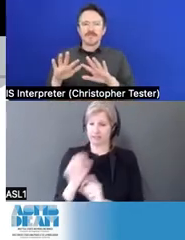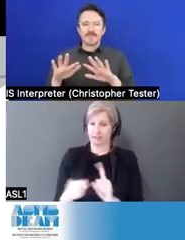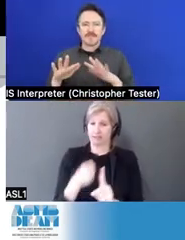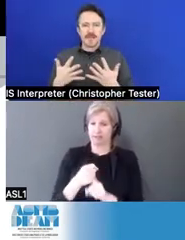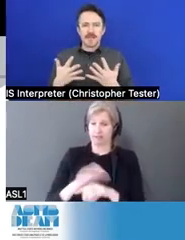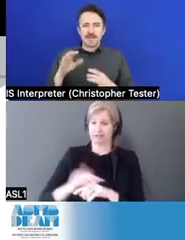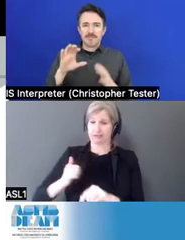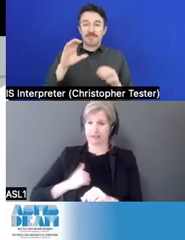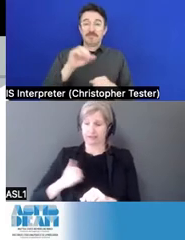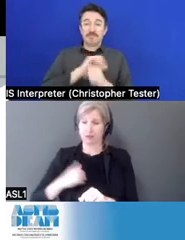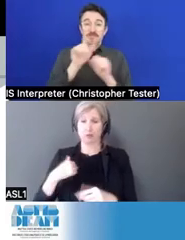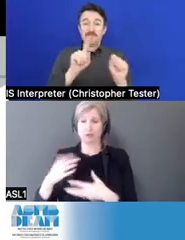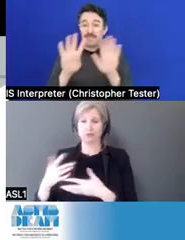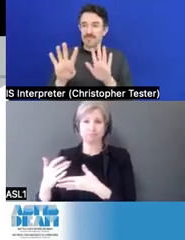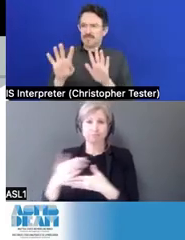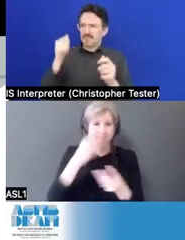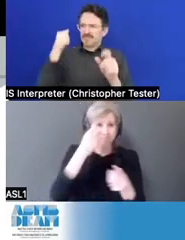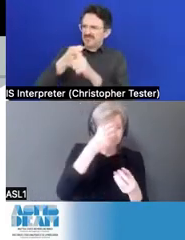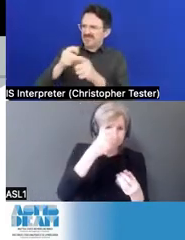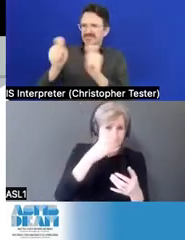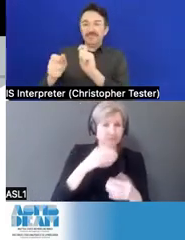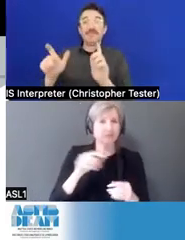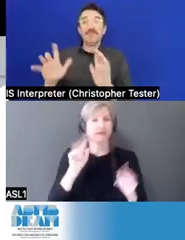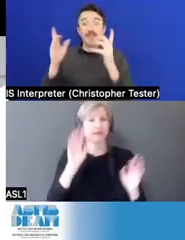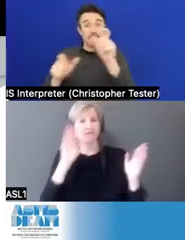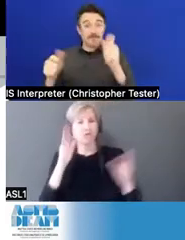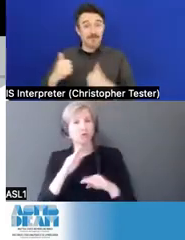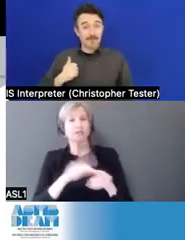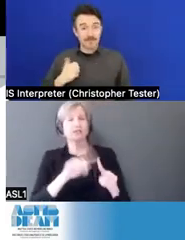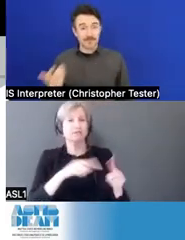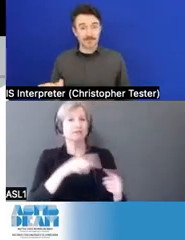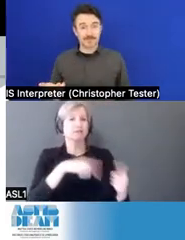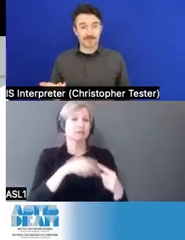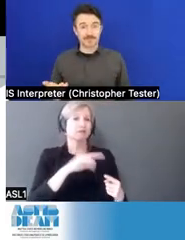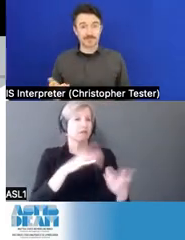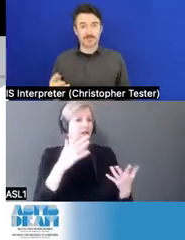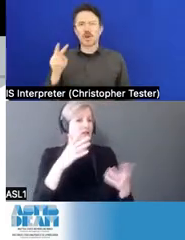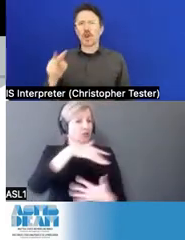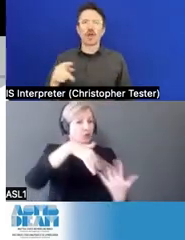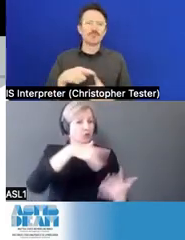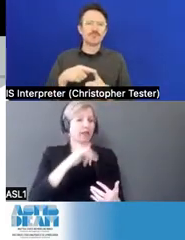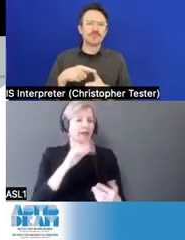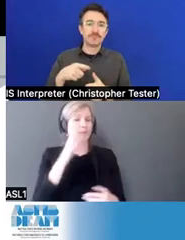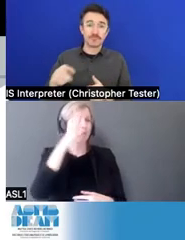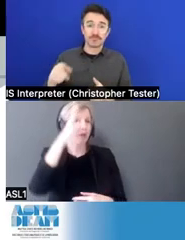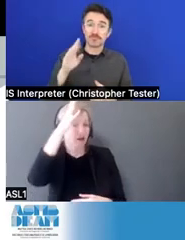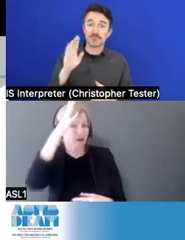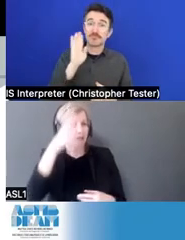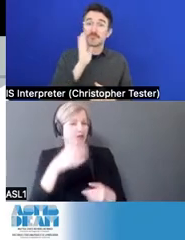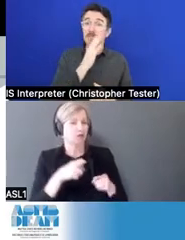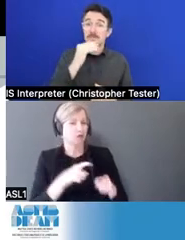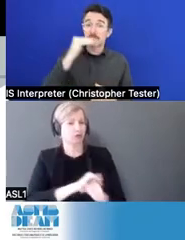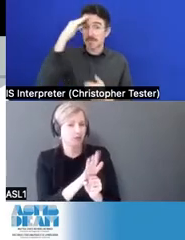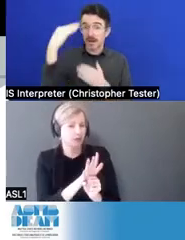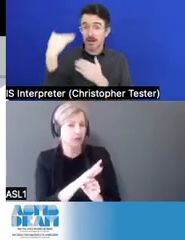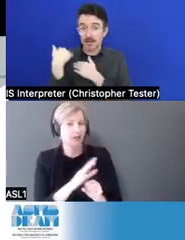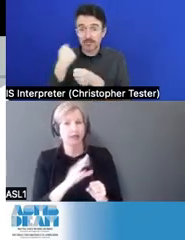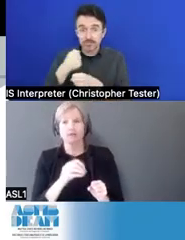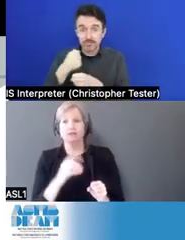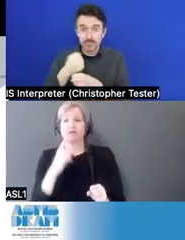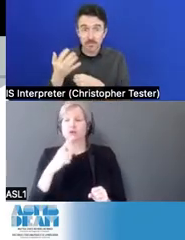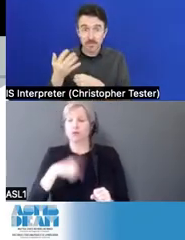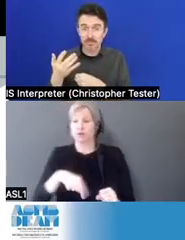collection series that focused on different social topics, such as parenting during the pandemic, such as those of us